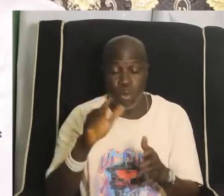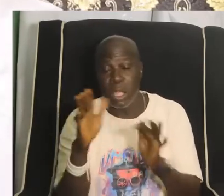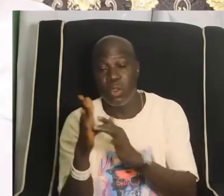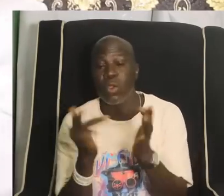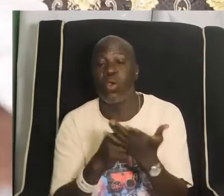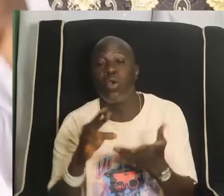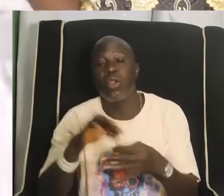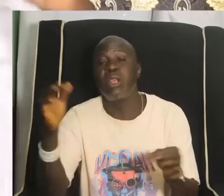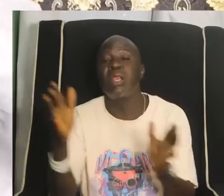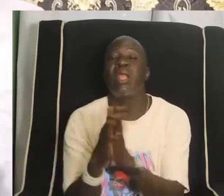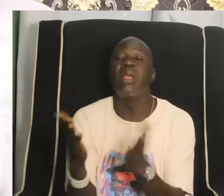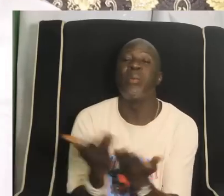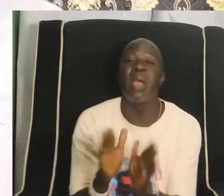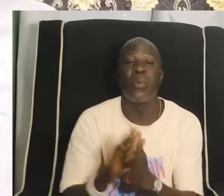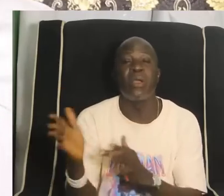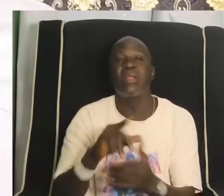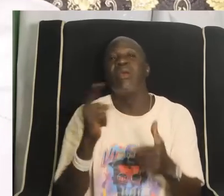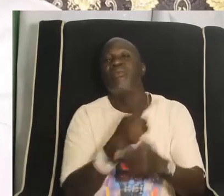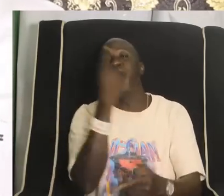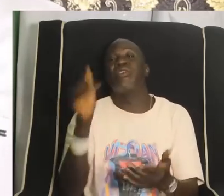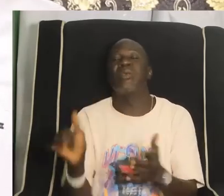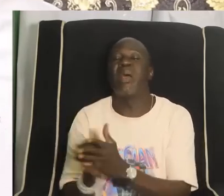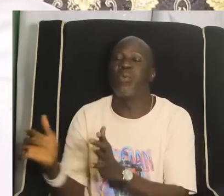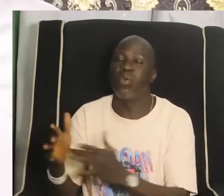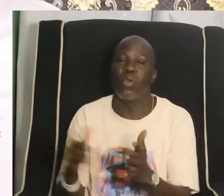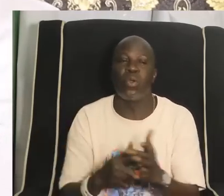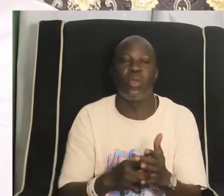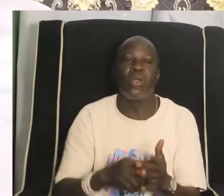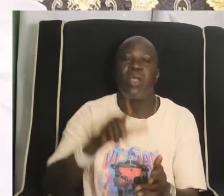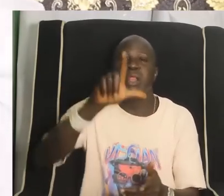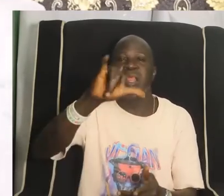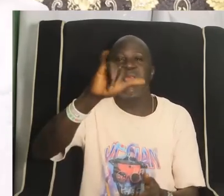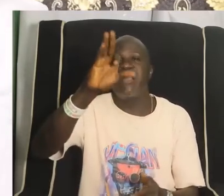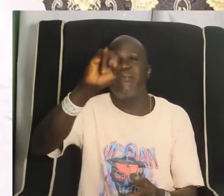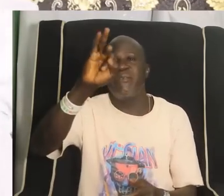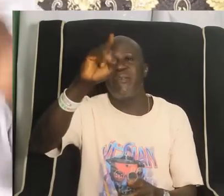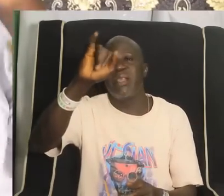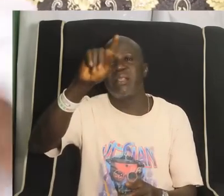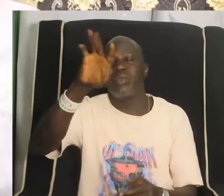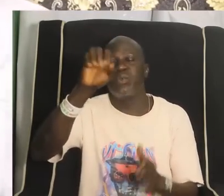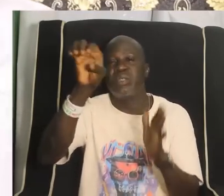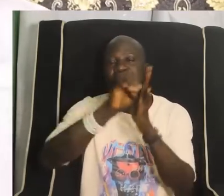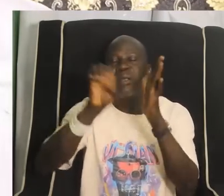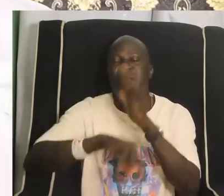at all the Bible. The first Bible we examine is Leviticus.